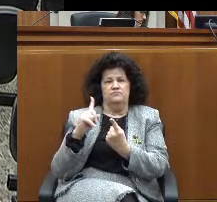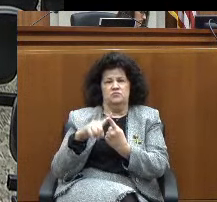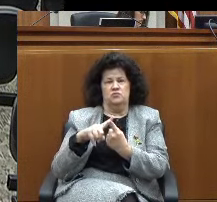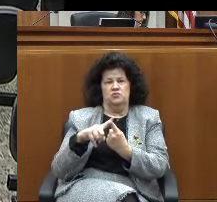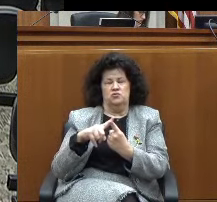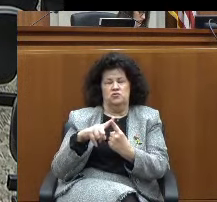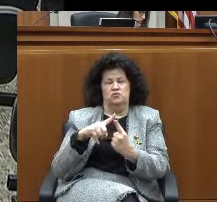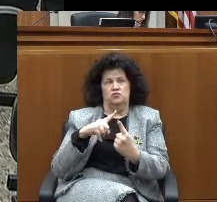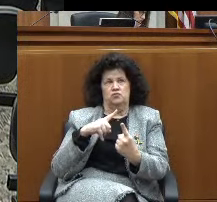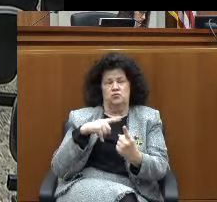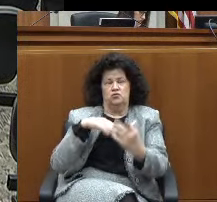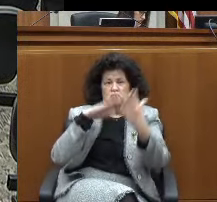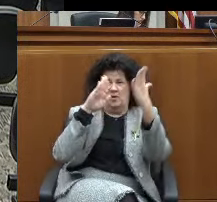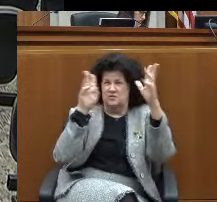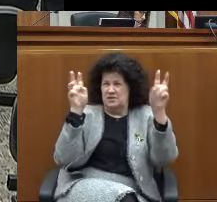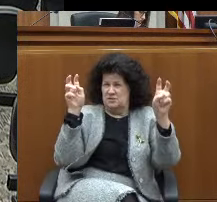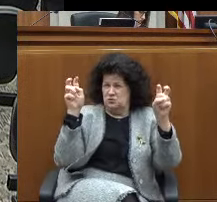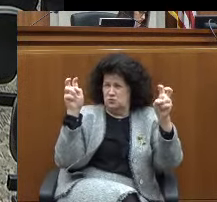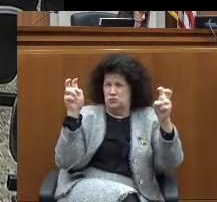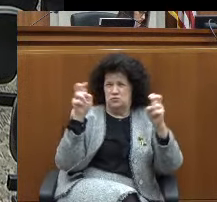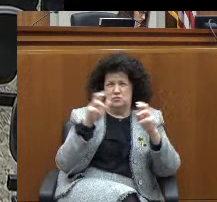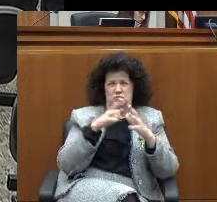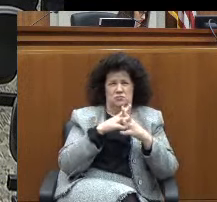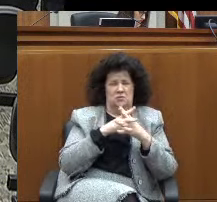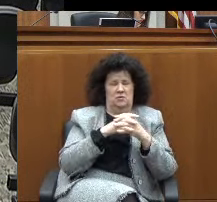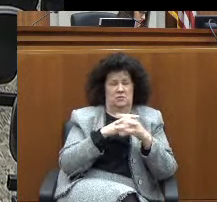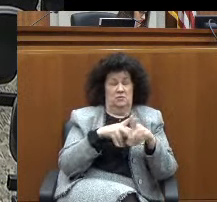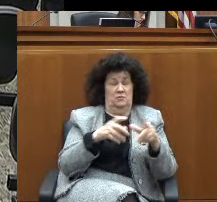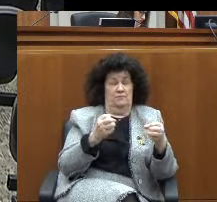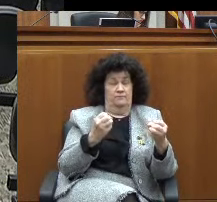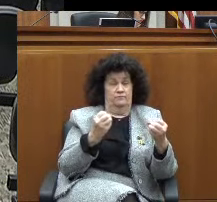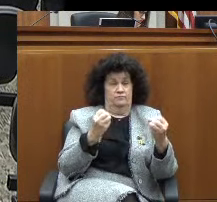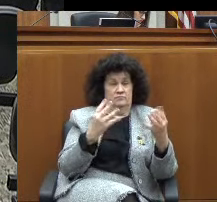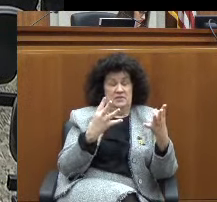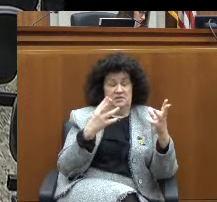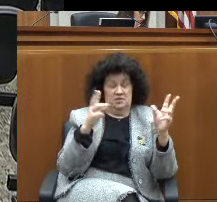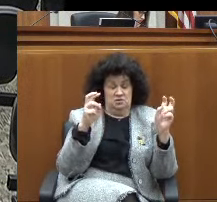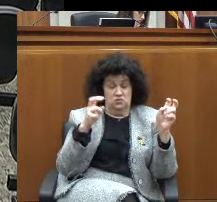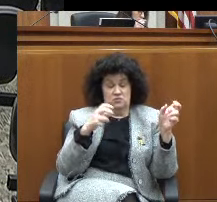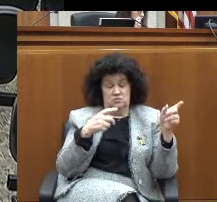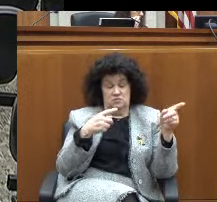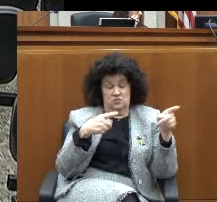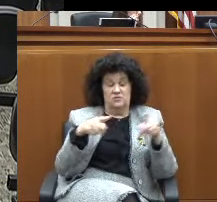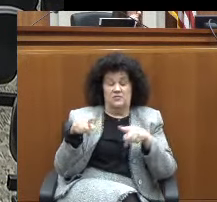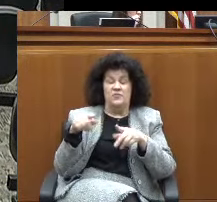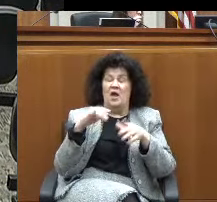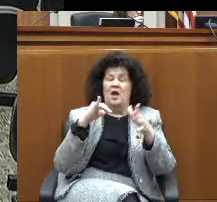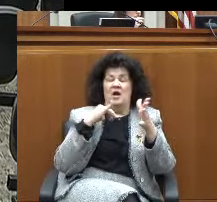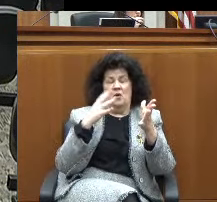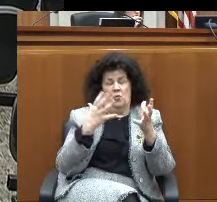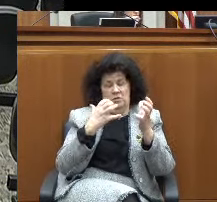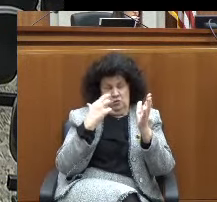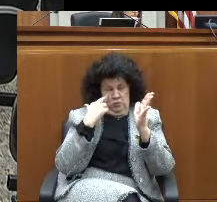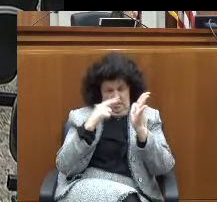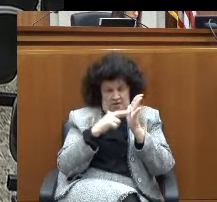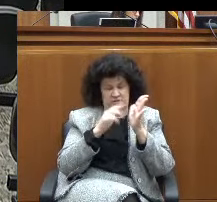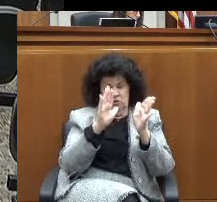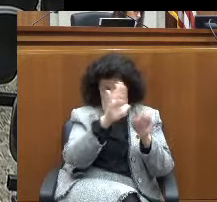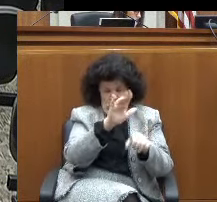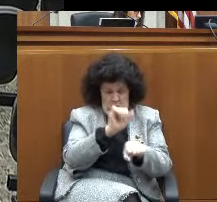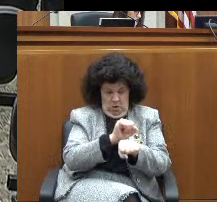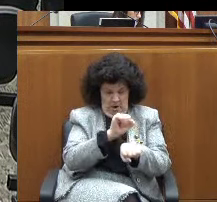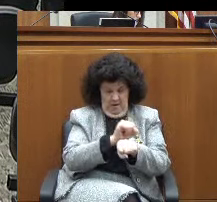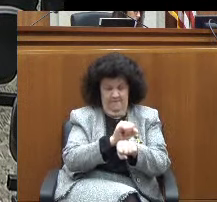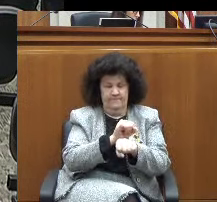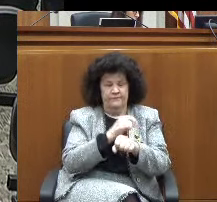many different approaches happening in tandem with each other to address some of the outcomes, and I just want to recognize the amount of work that